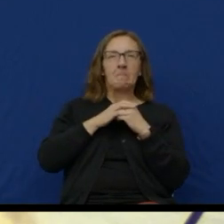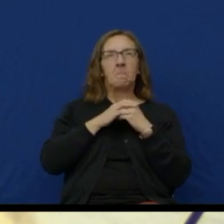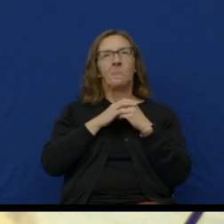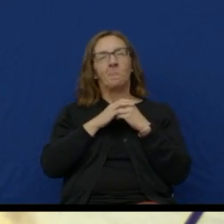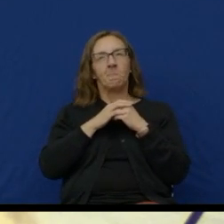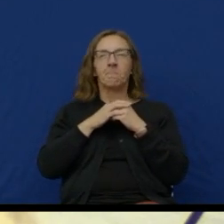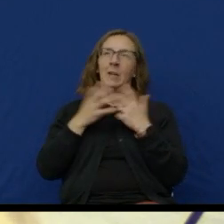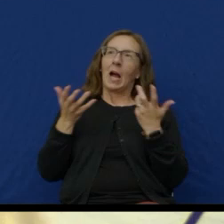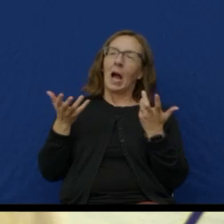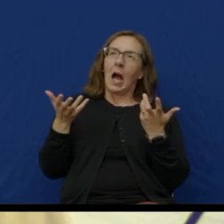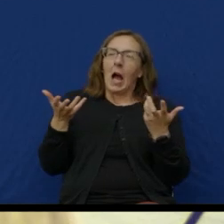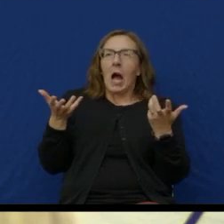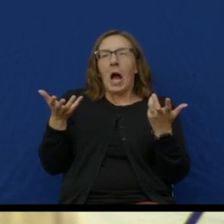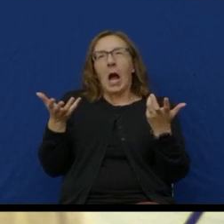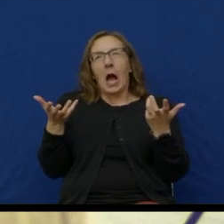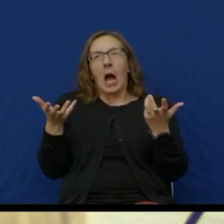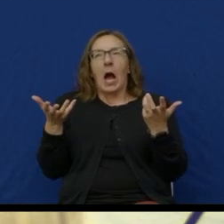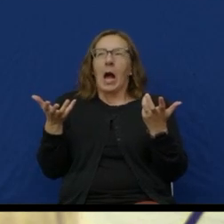be